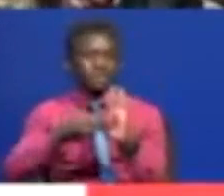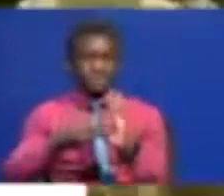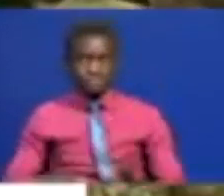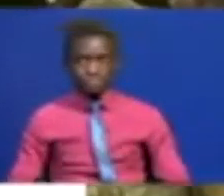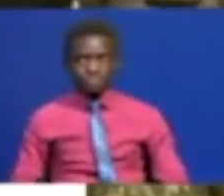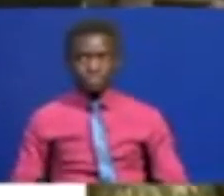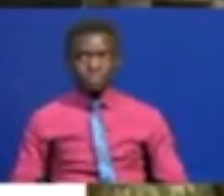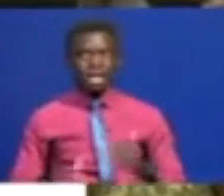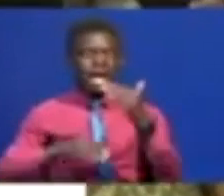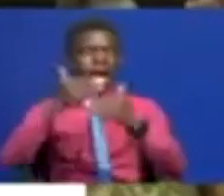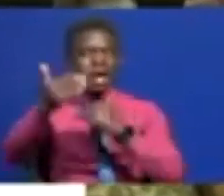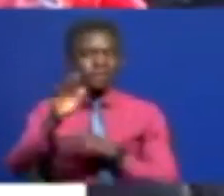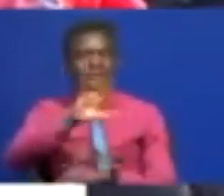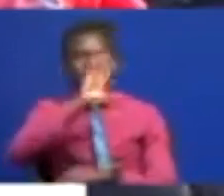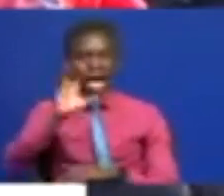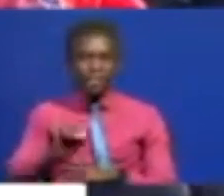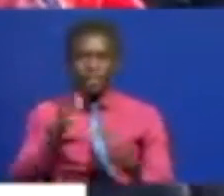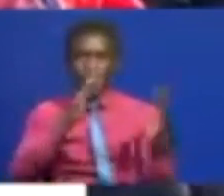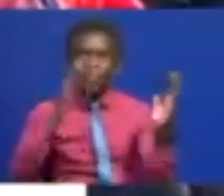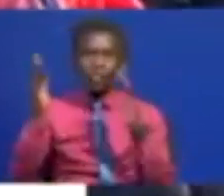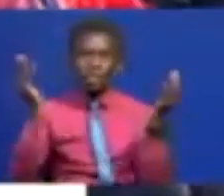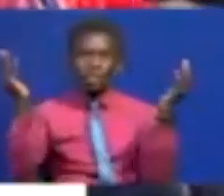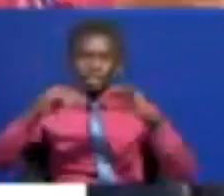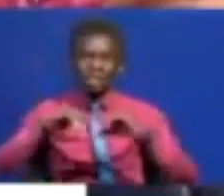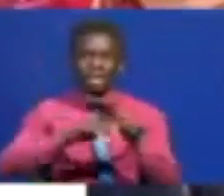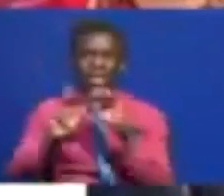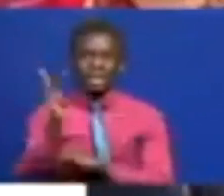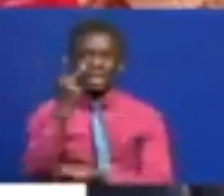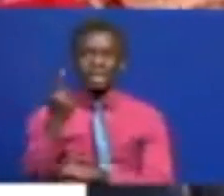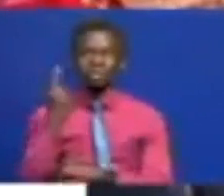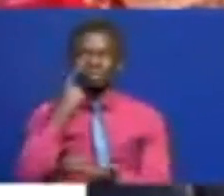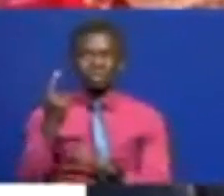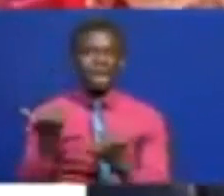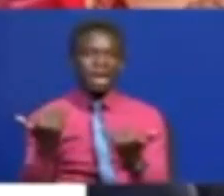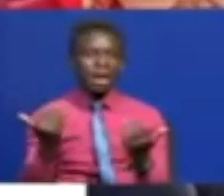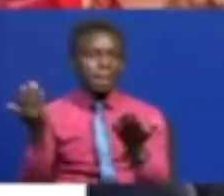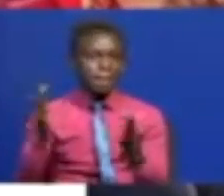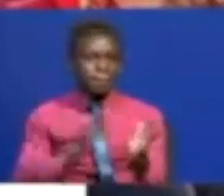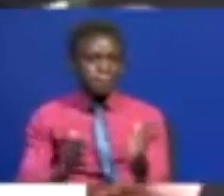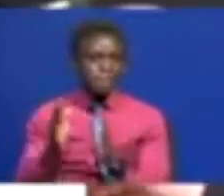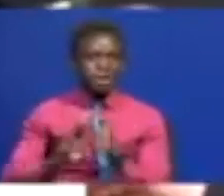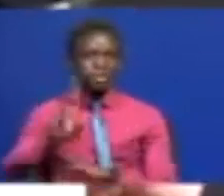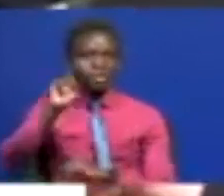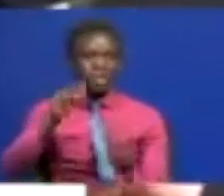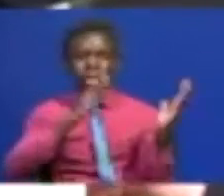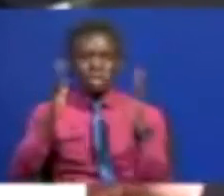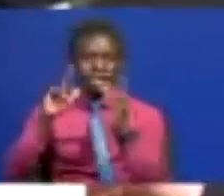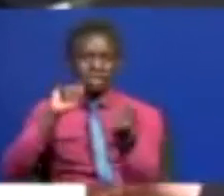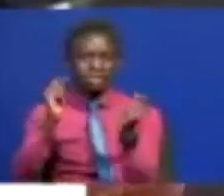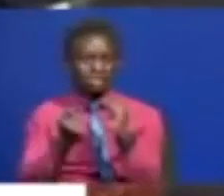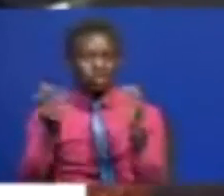After the Africa Climate Summit in Kenya, gears now shift to the upcoming United Nations Climate Change Conference,